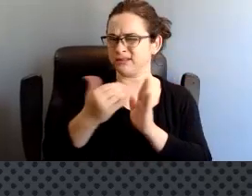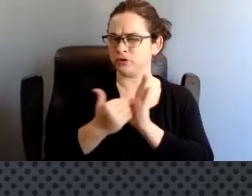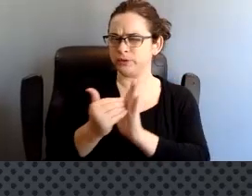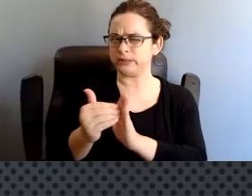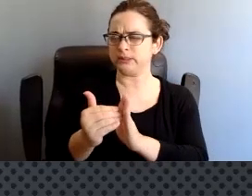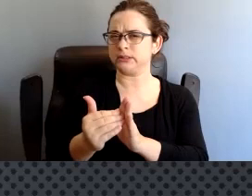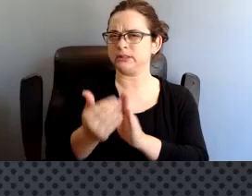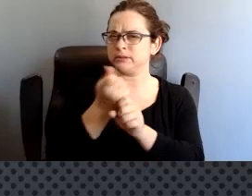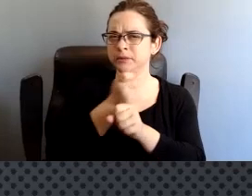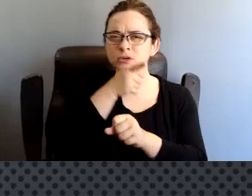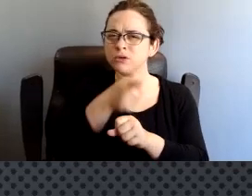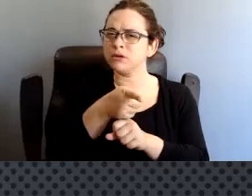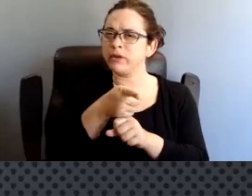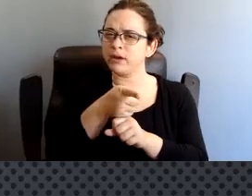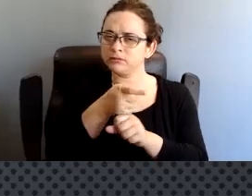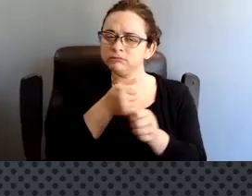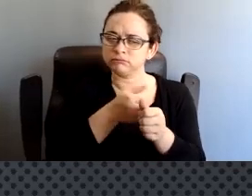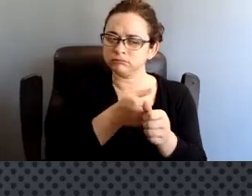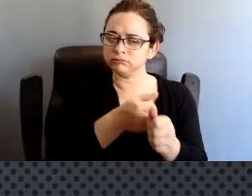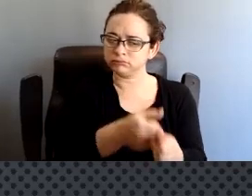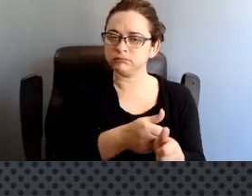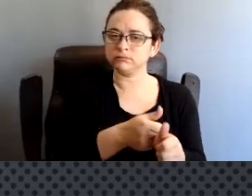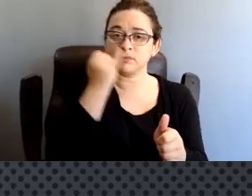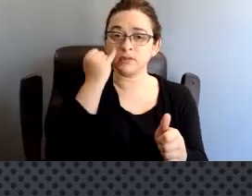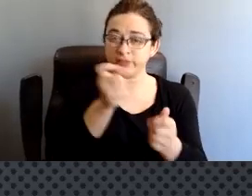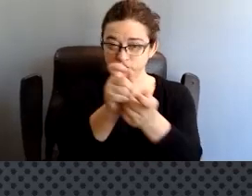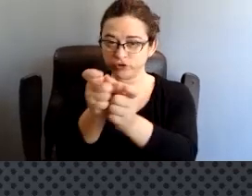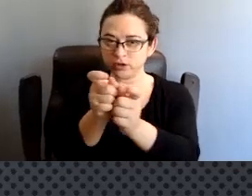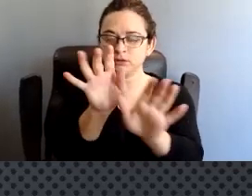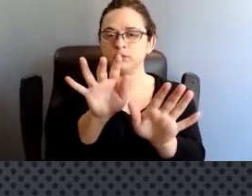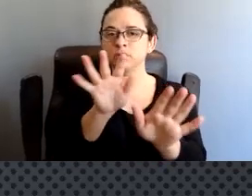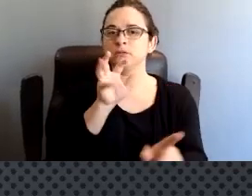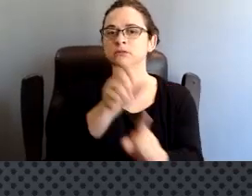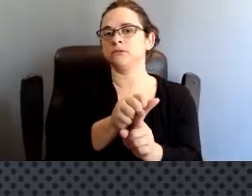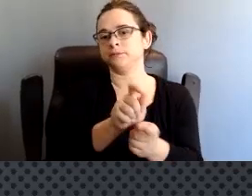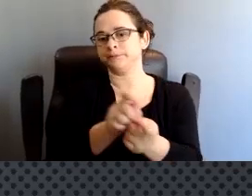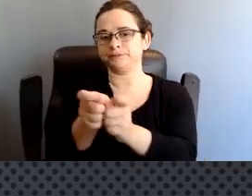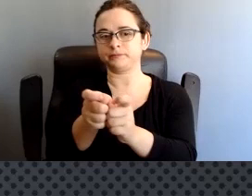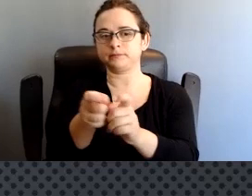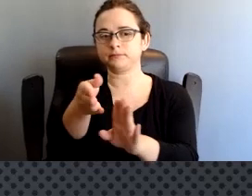students to make sure that they're on track. And if something changes, then we can catch that change and then we can go from there.